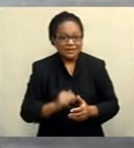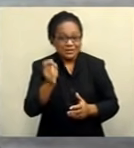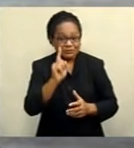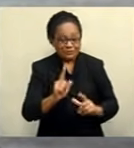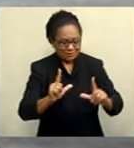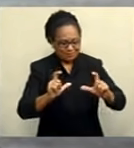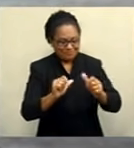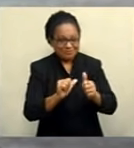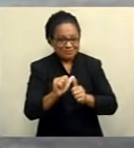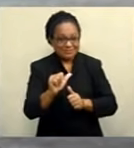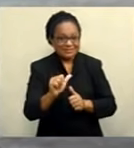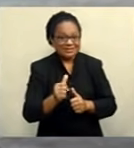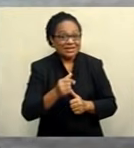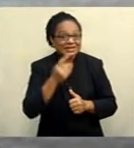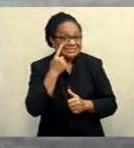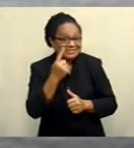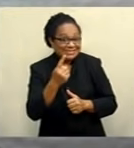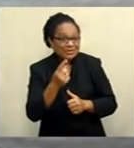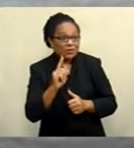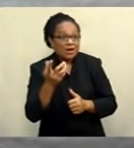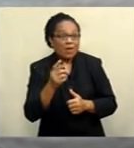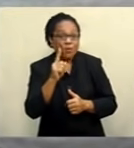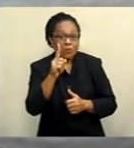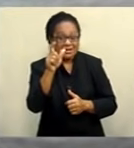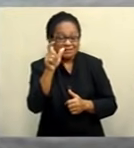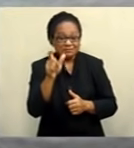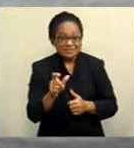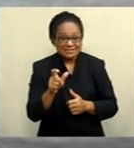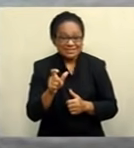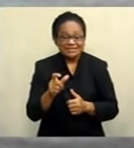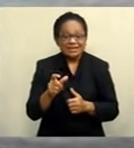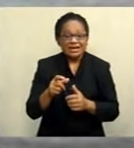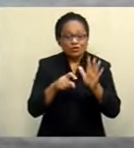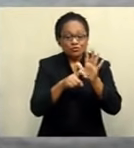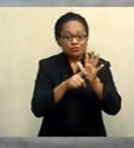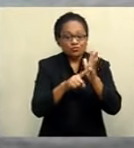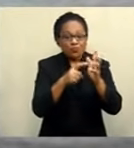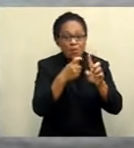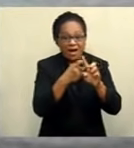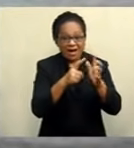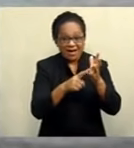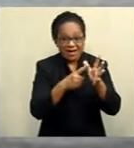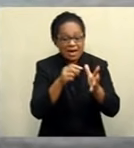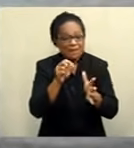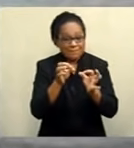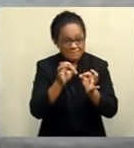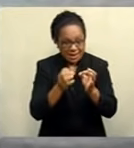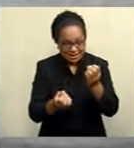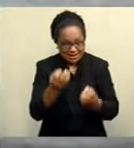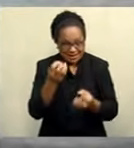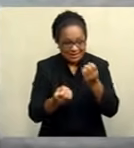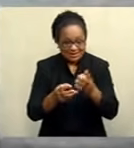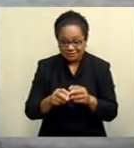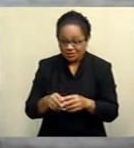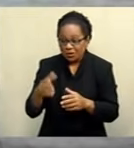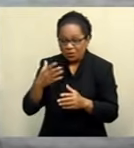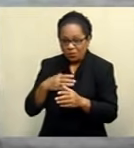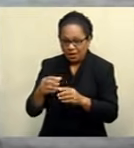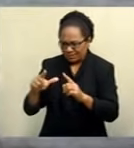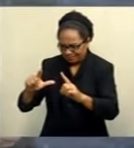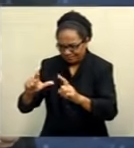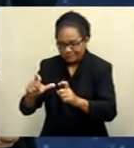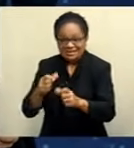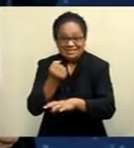day. As seen earlier, a villager in Rukuambenga tries to get a close-up look of a sea lion sent in by Jerry